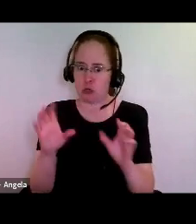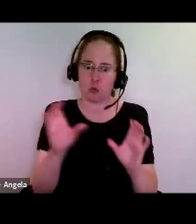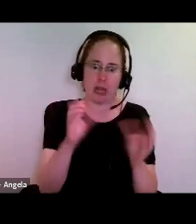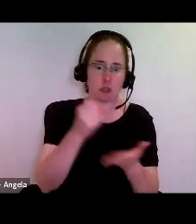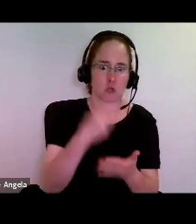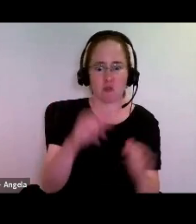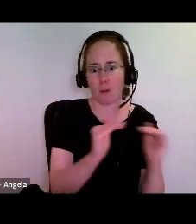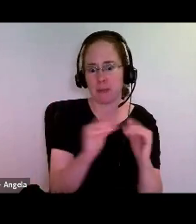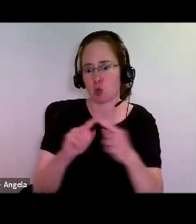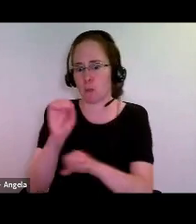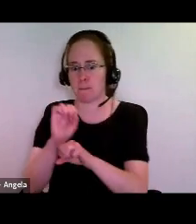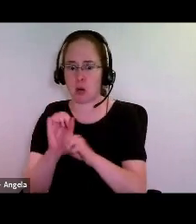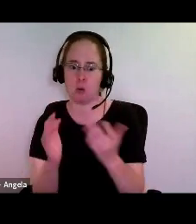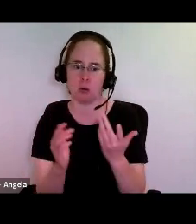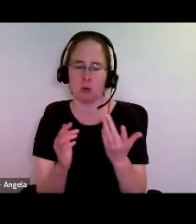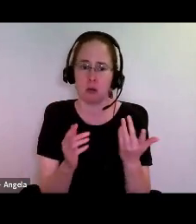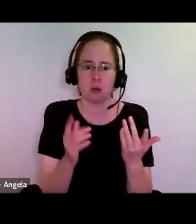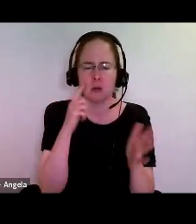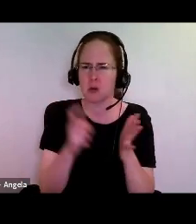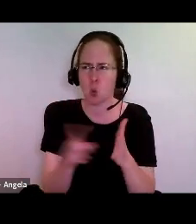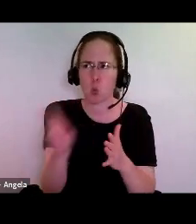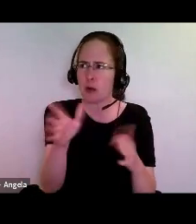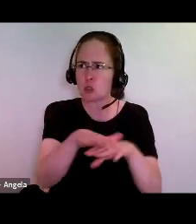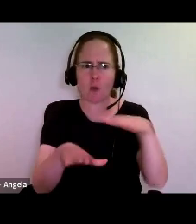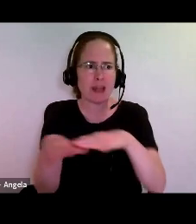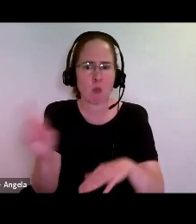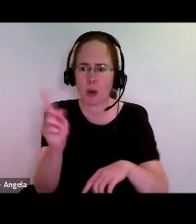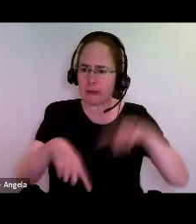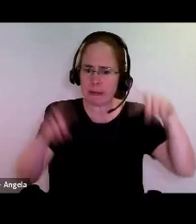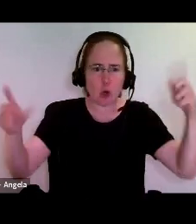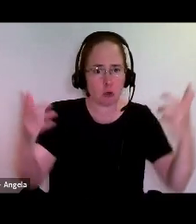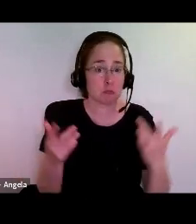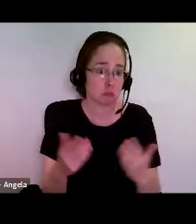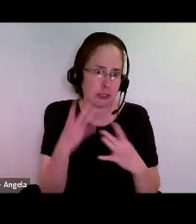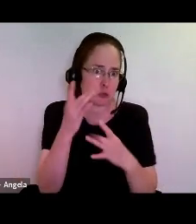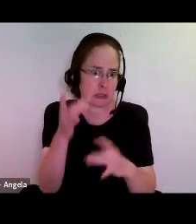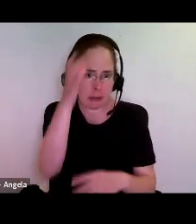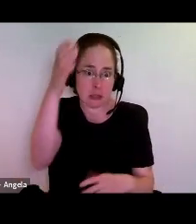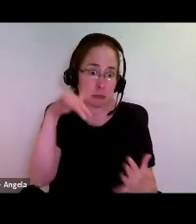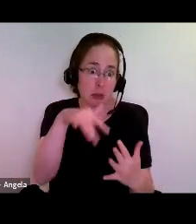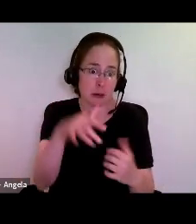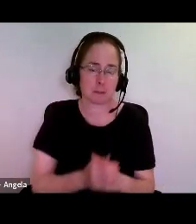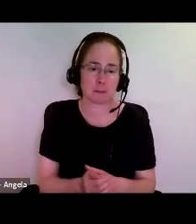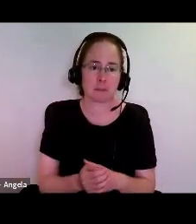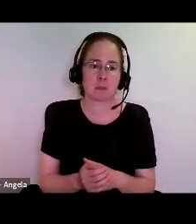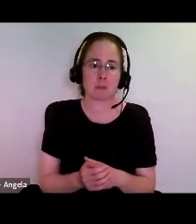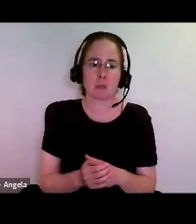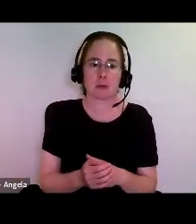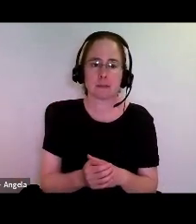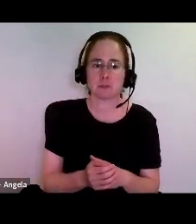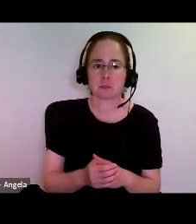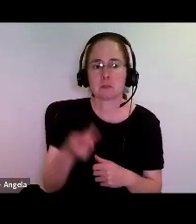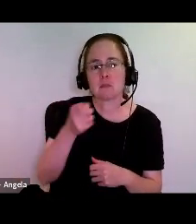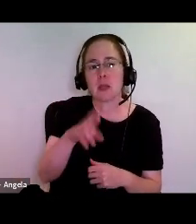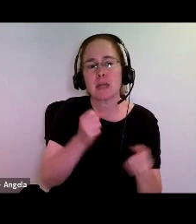work and see where is the overlap and where do they differ. Peer support mechanisms of action, that